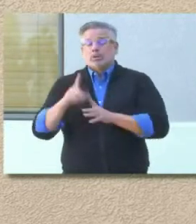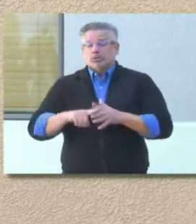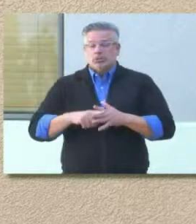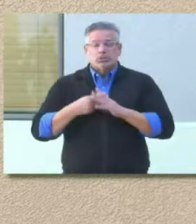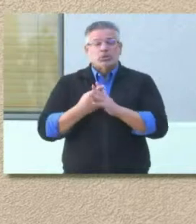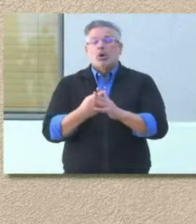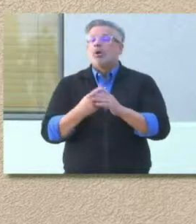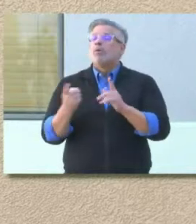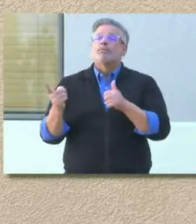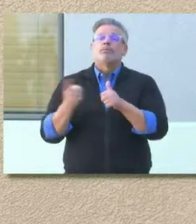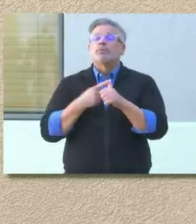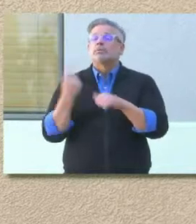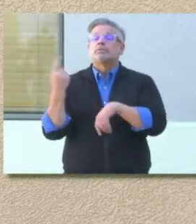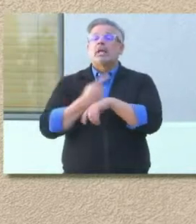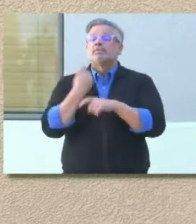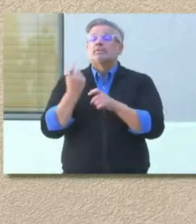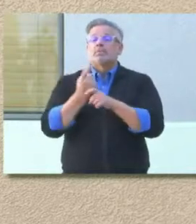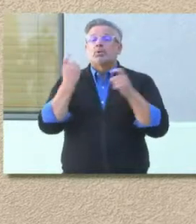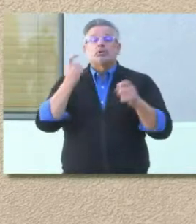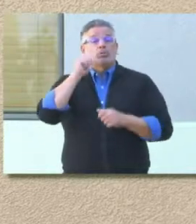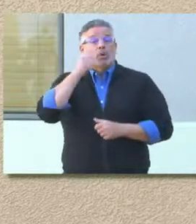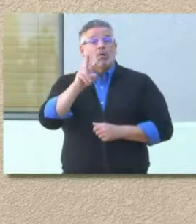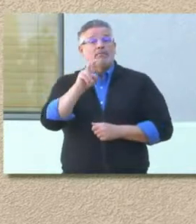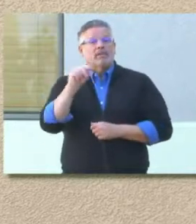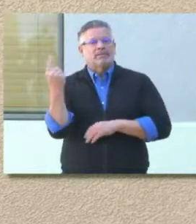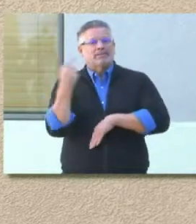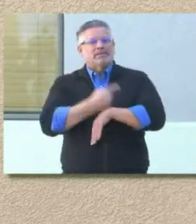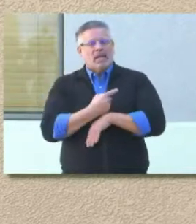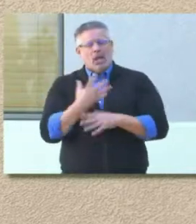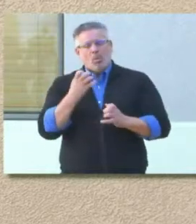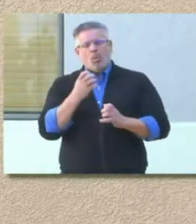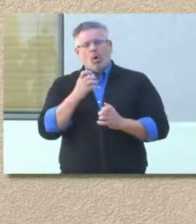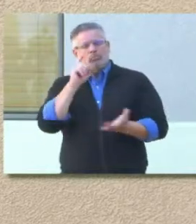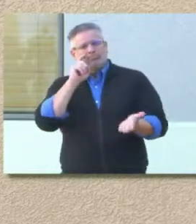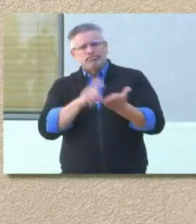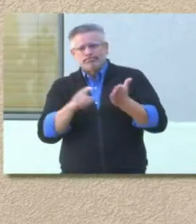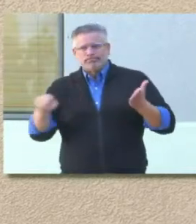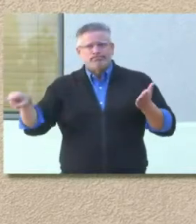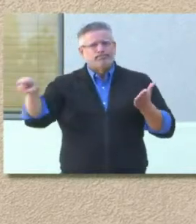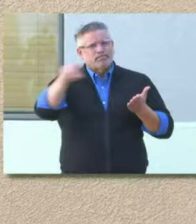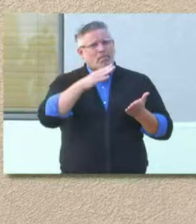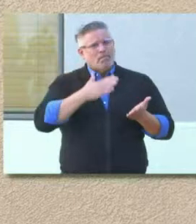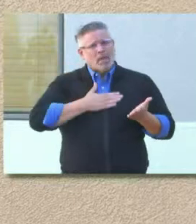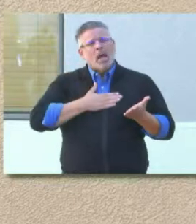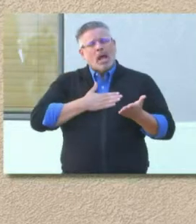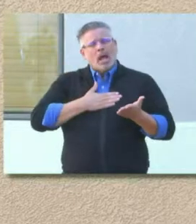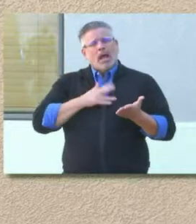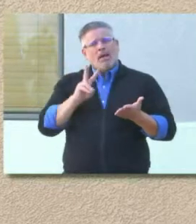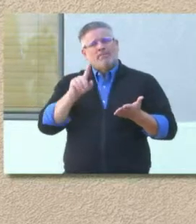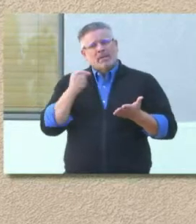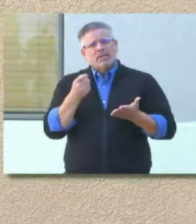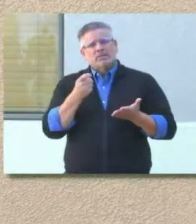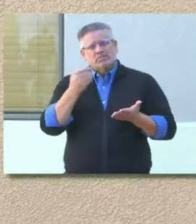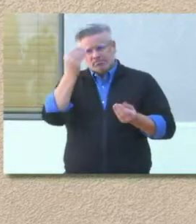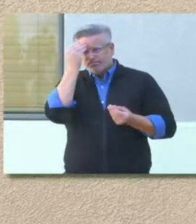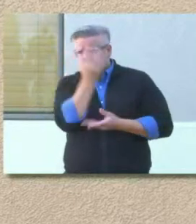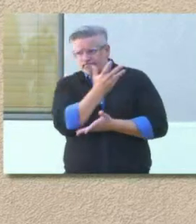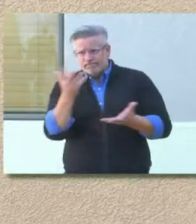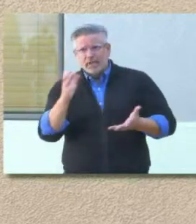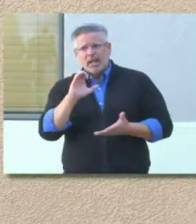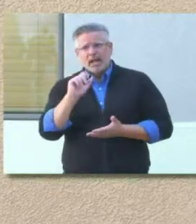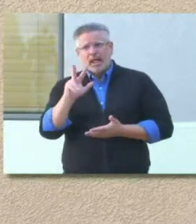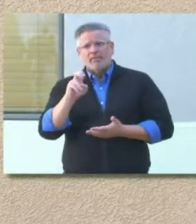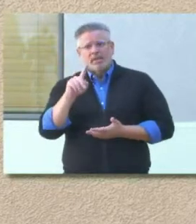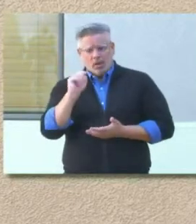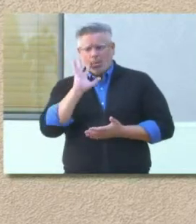of celebration tomorrow, Veterans Day, I want to acknowledge all of my fellow veterans and to let them know that CalVet will